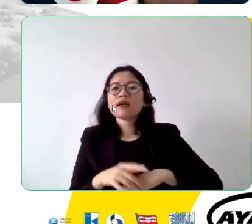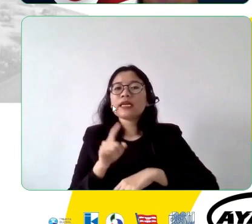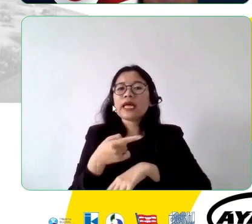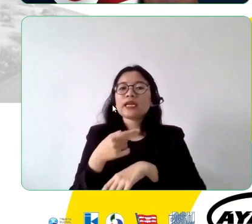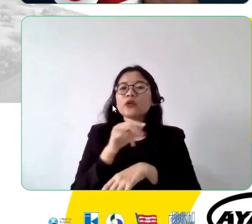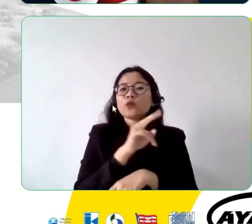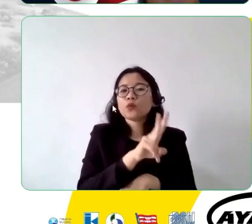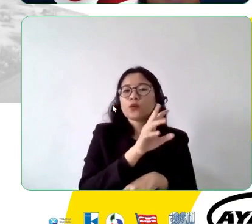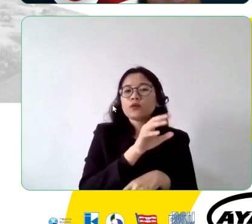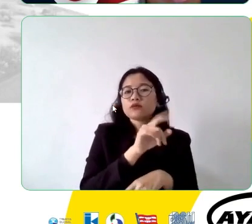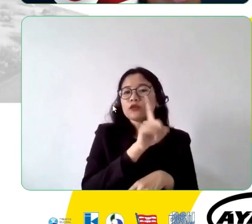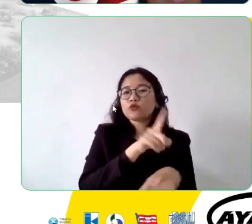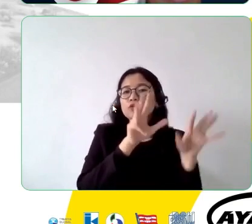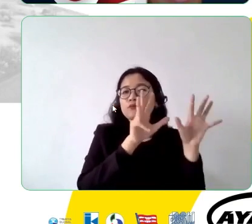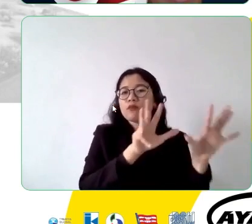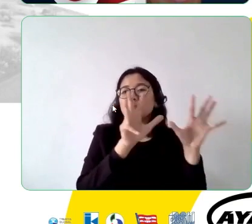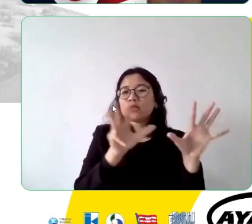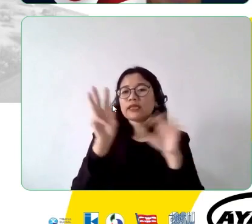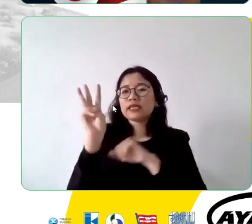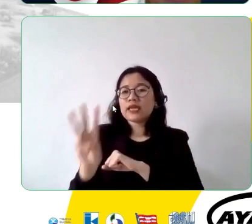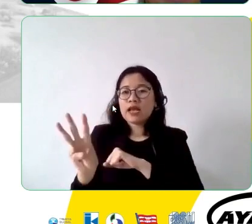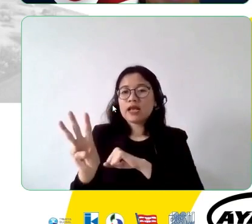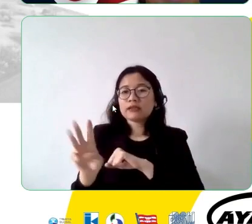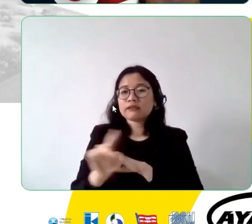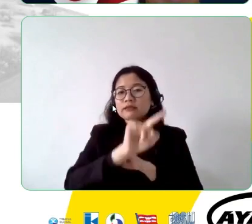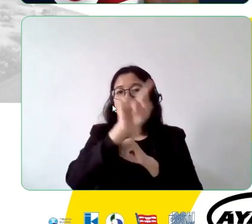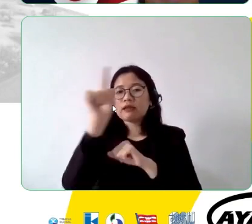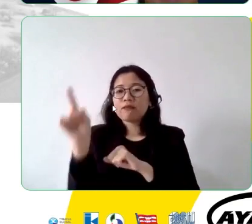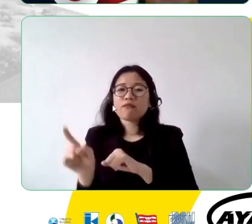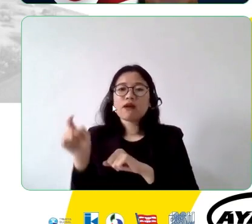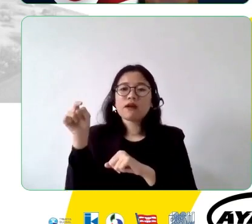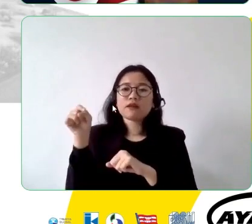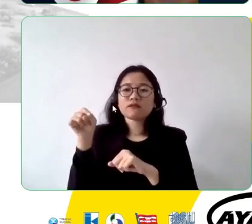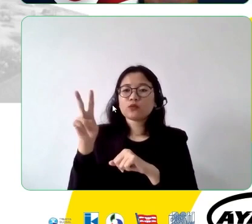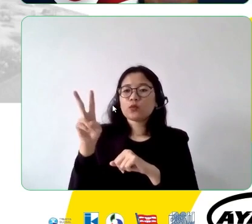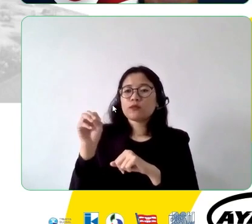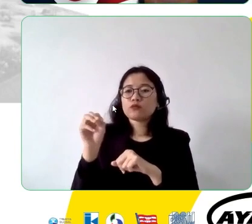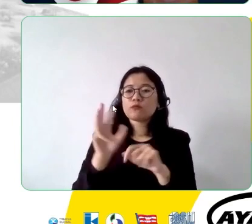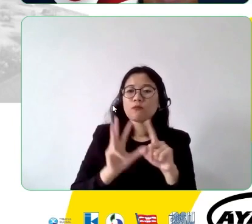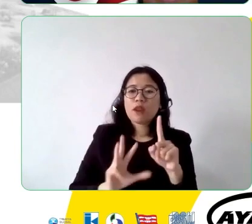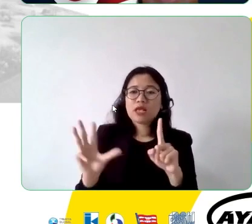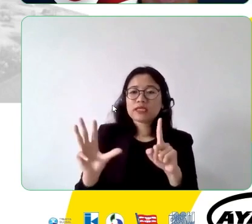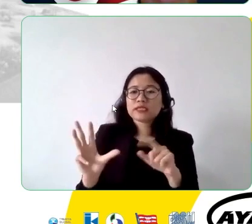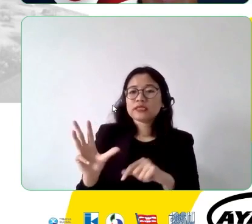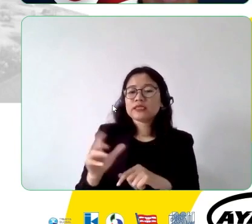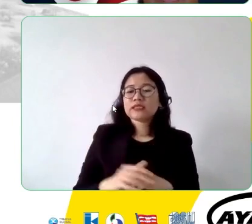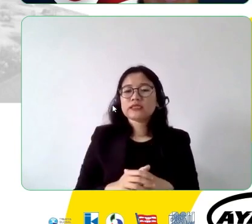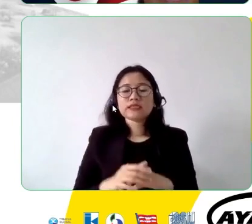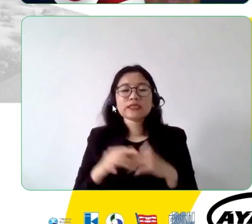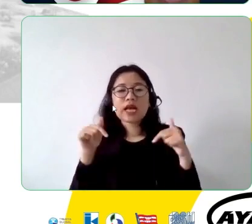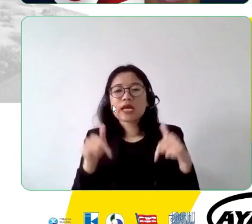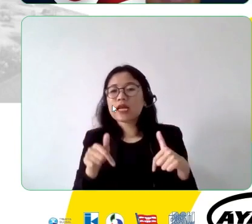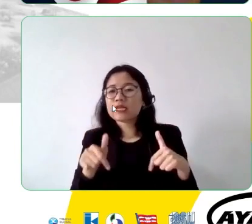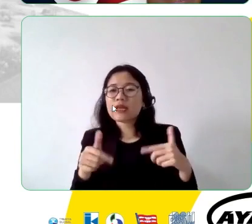always increasing, and this is also the hottest issue in the Jakarta, in